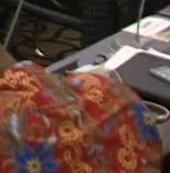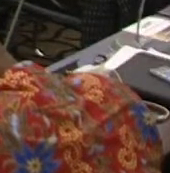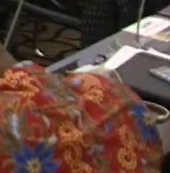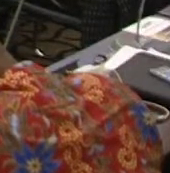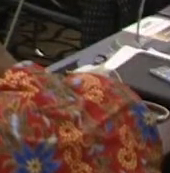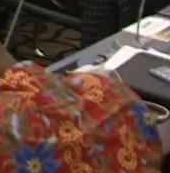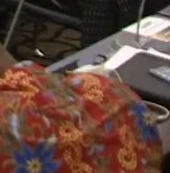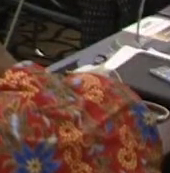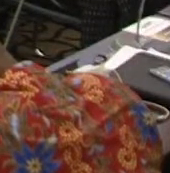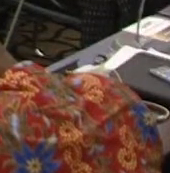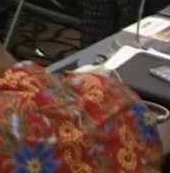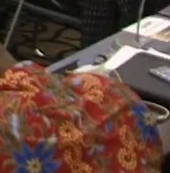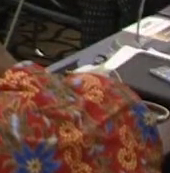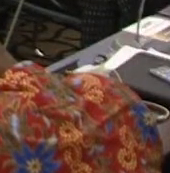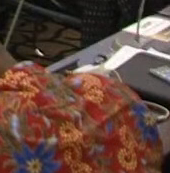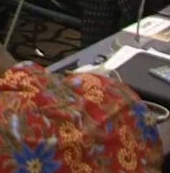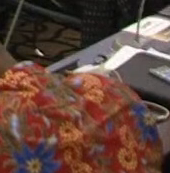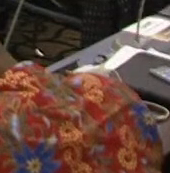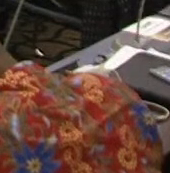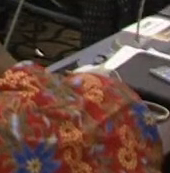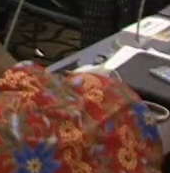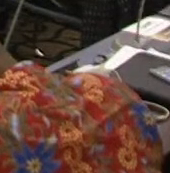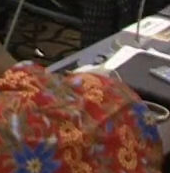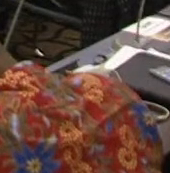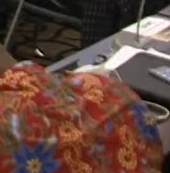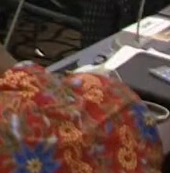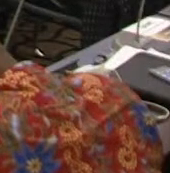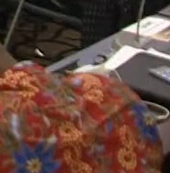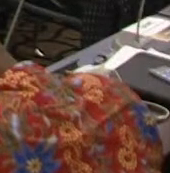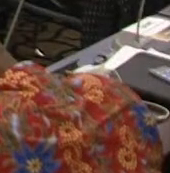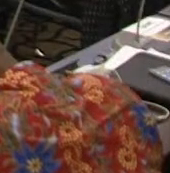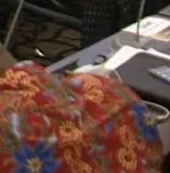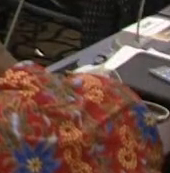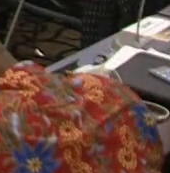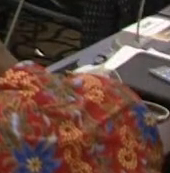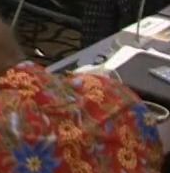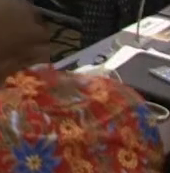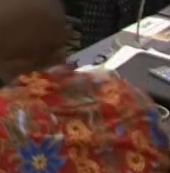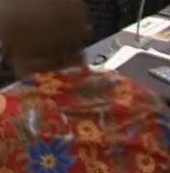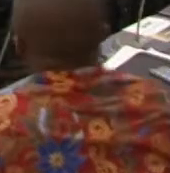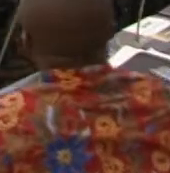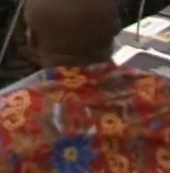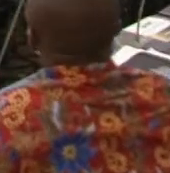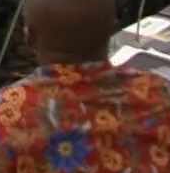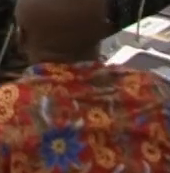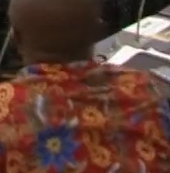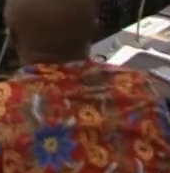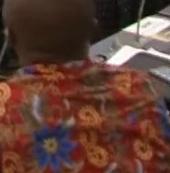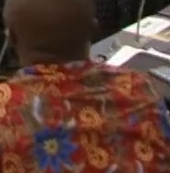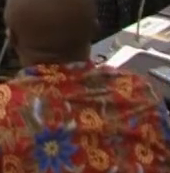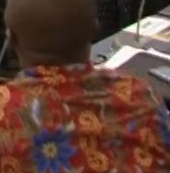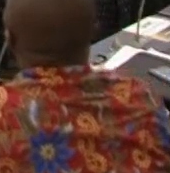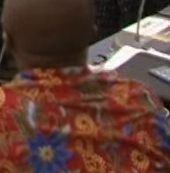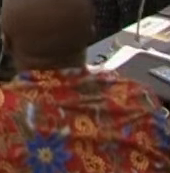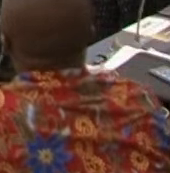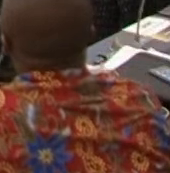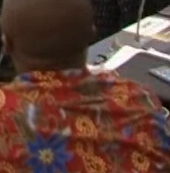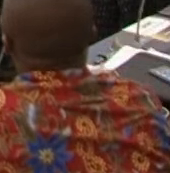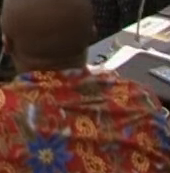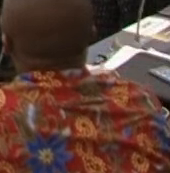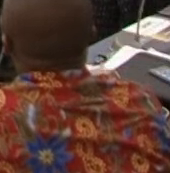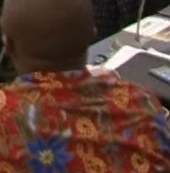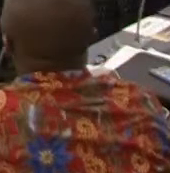right from word go. If you were ever positive, Honorable Stienes, and it was at one